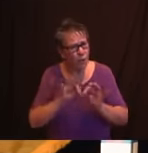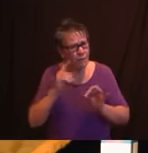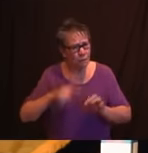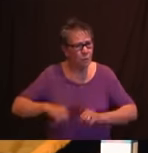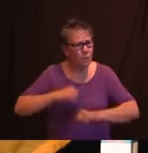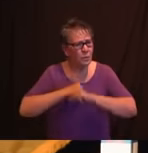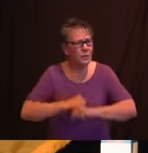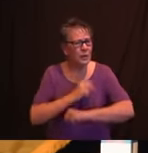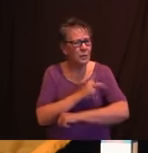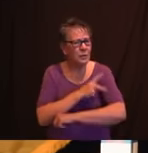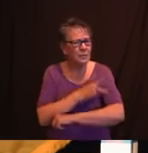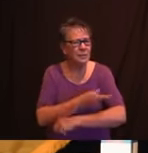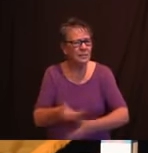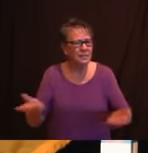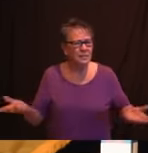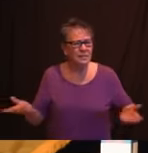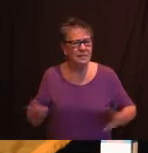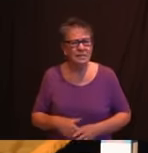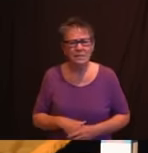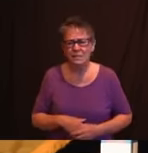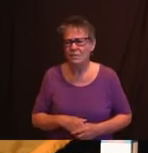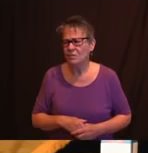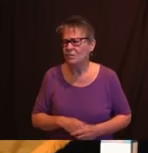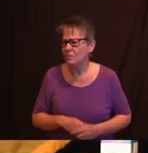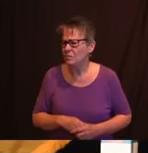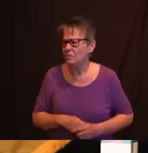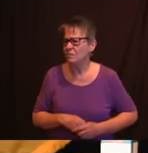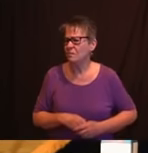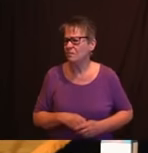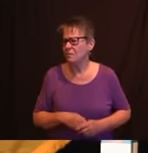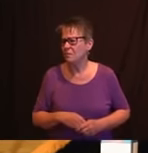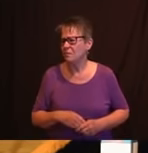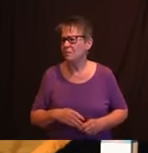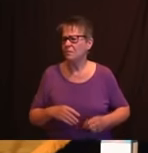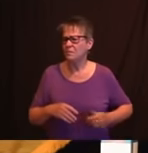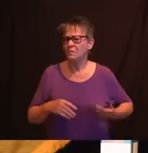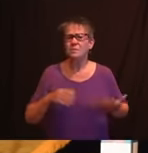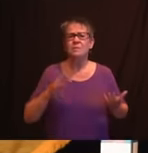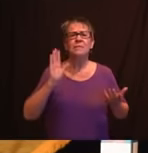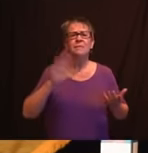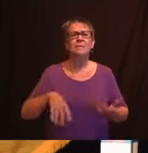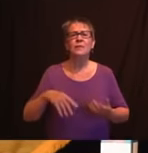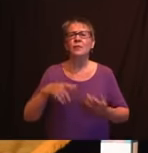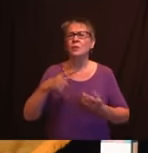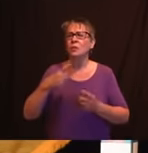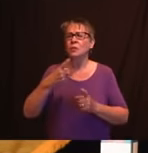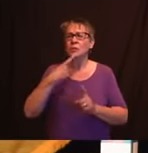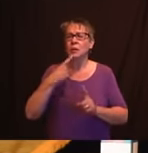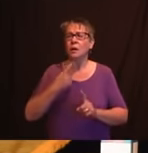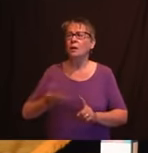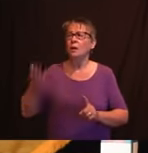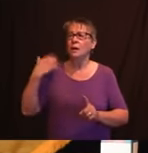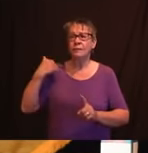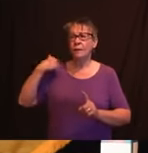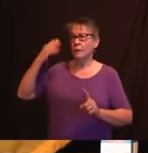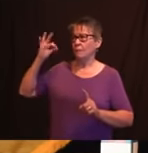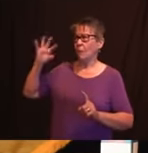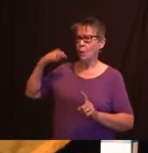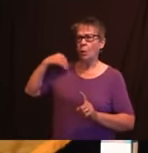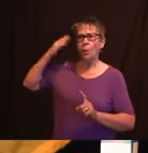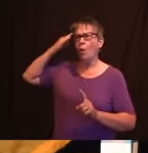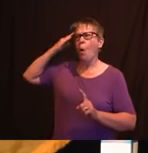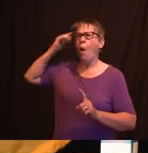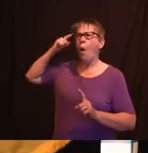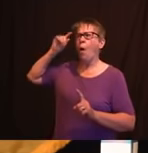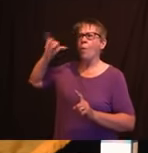differently, I think when we get an opportunity to sit down with some calmness and do the after action, I think